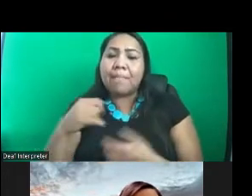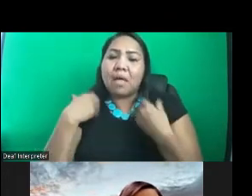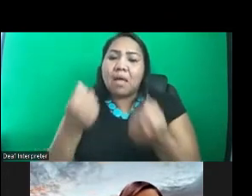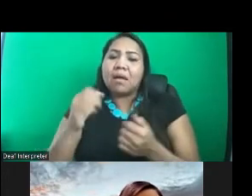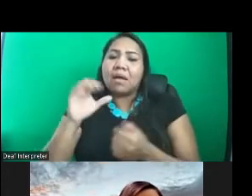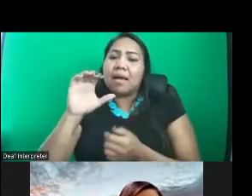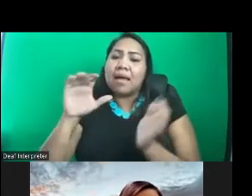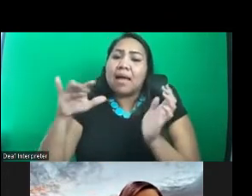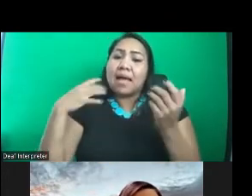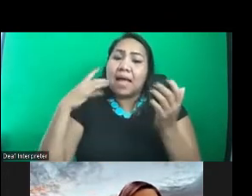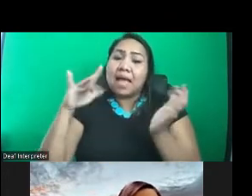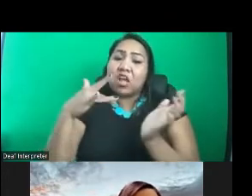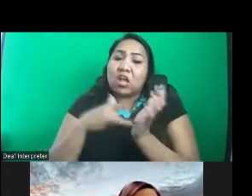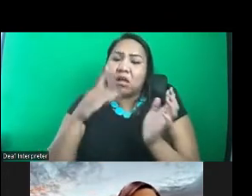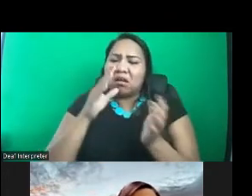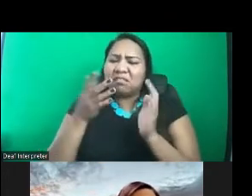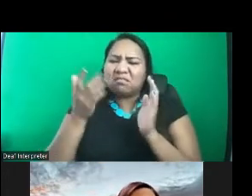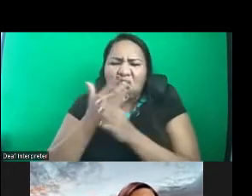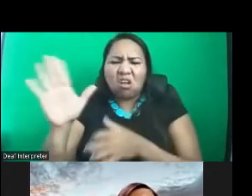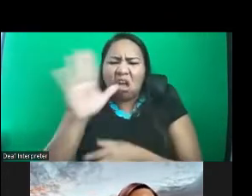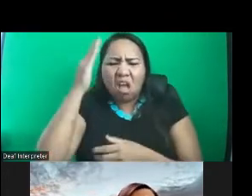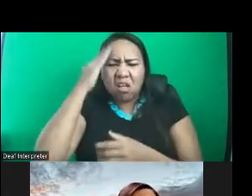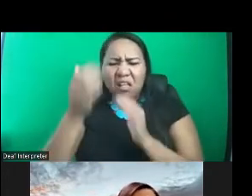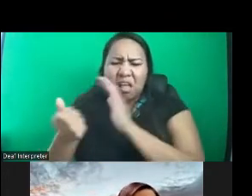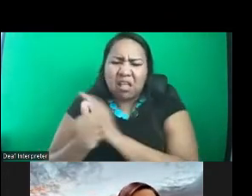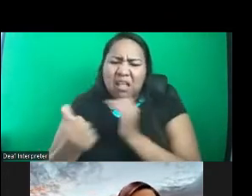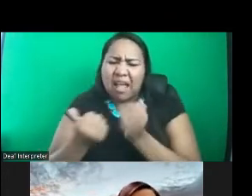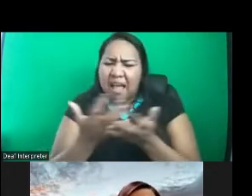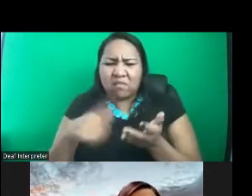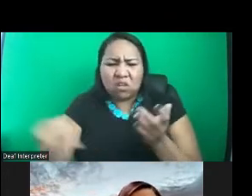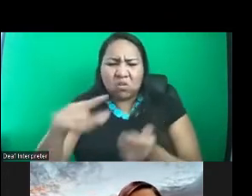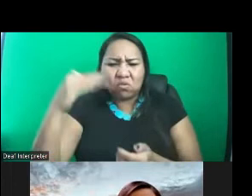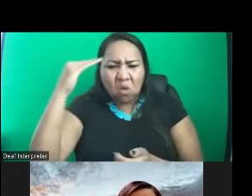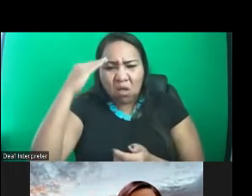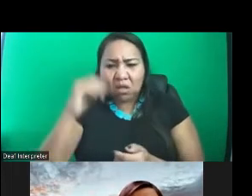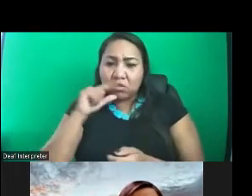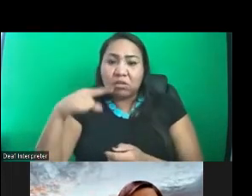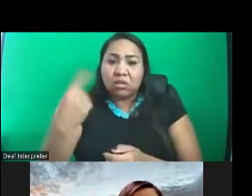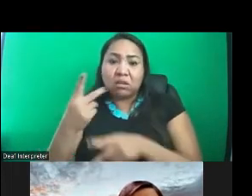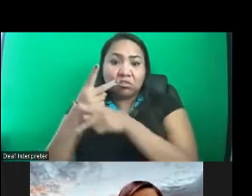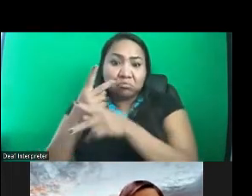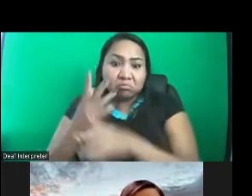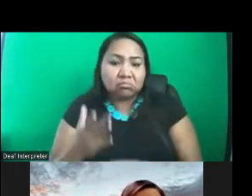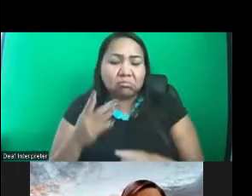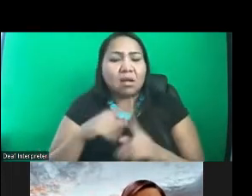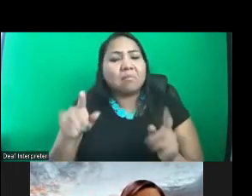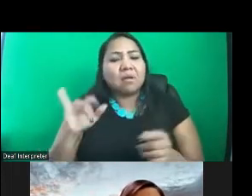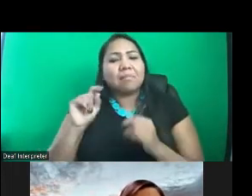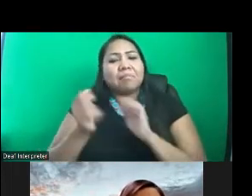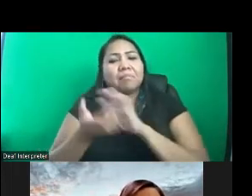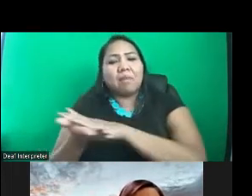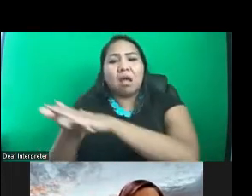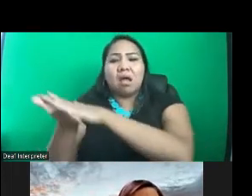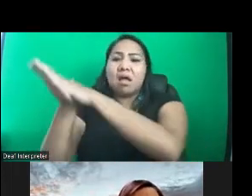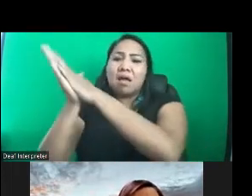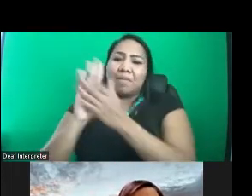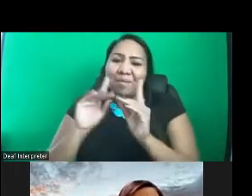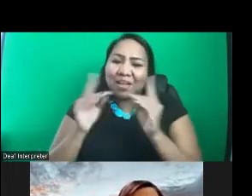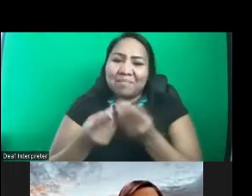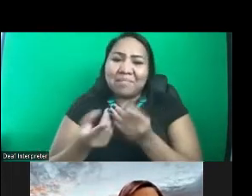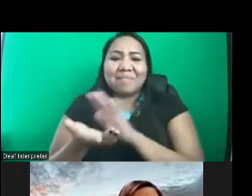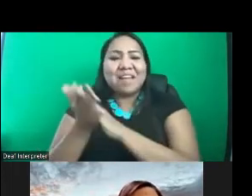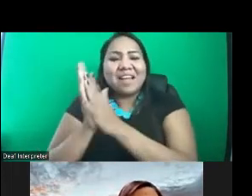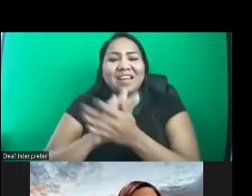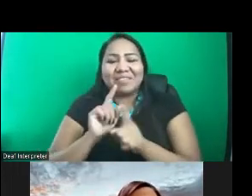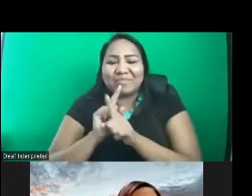skills, everything they know. It's not just the supervisors, but it basically turns into the whole department that becomes mentors to the students,